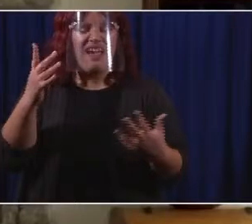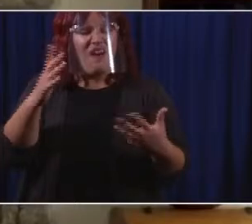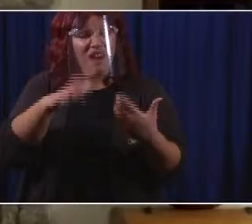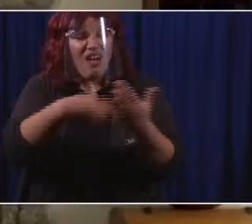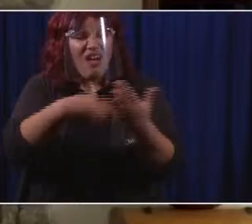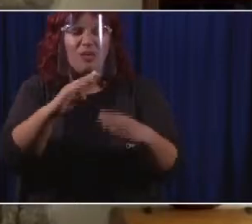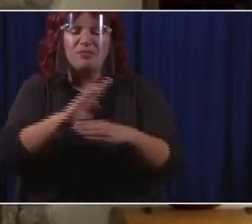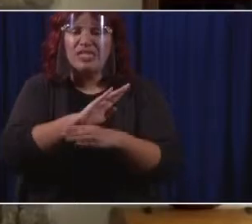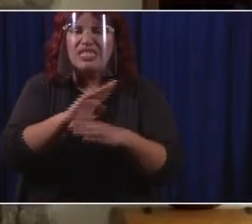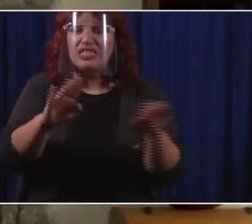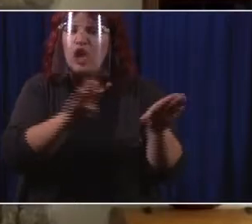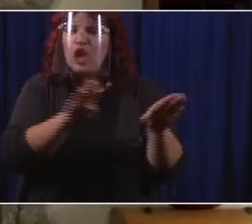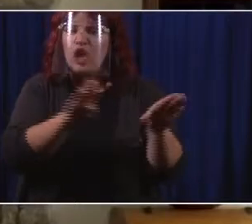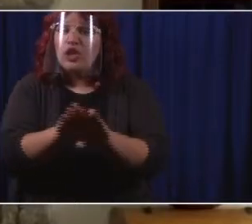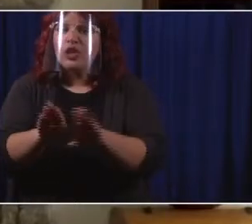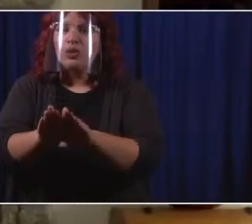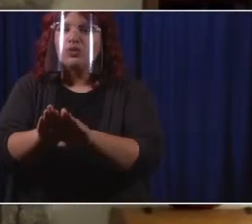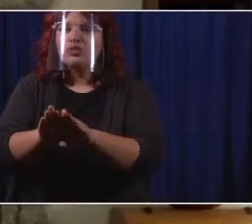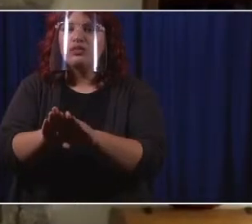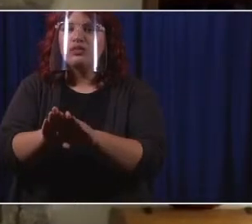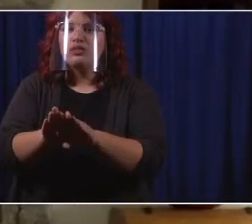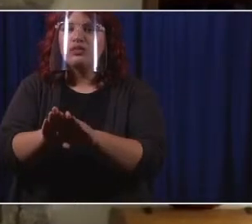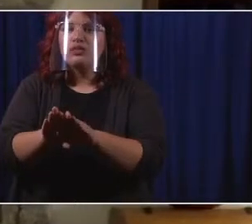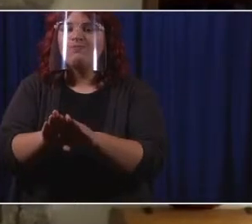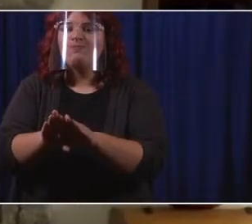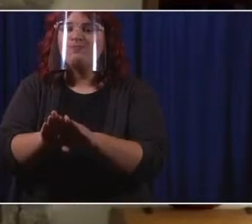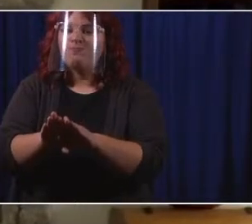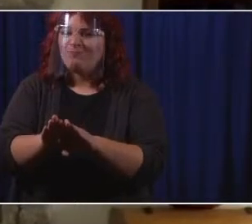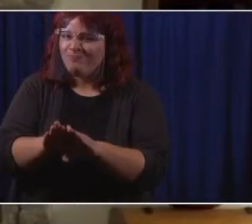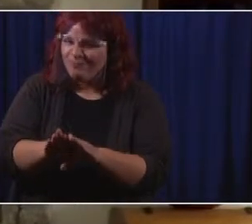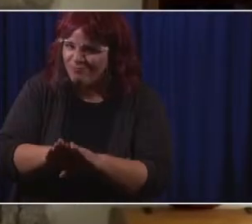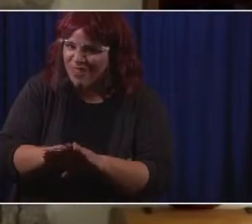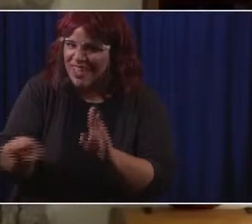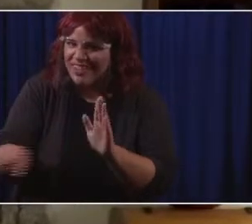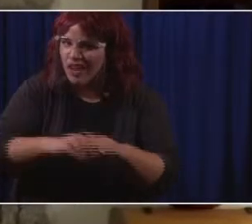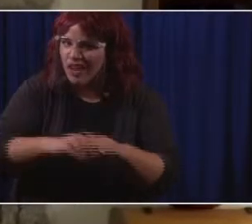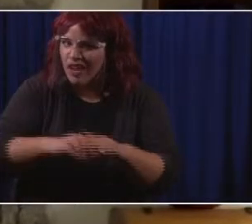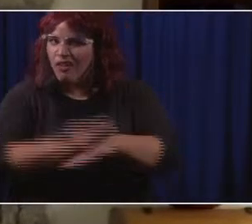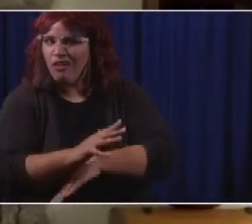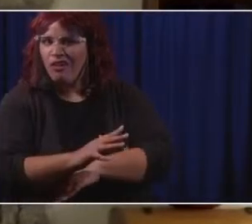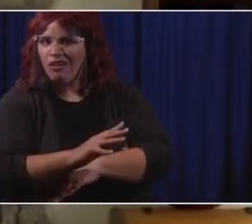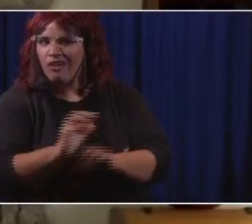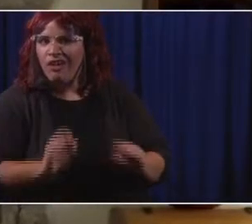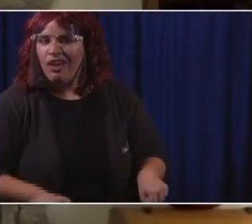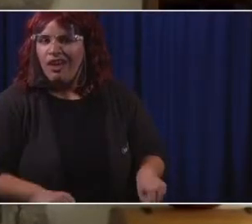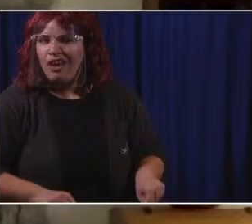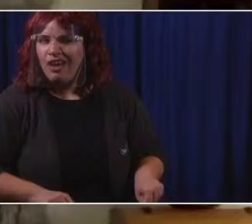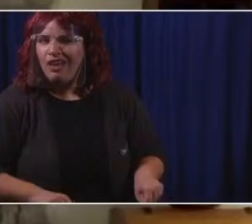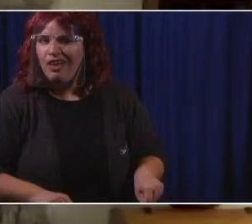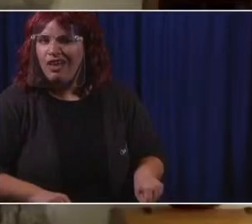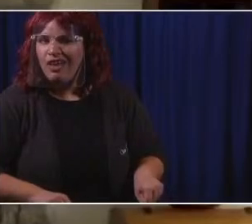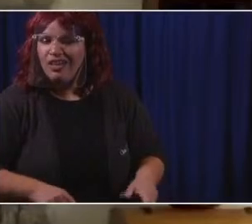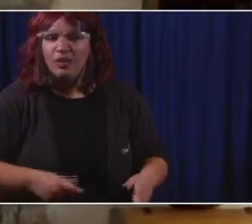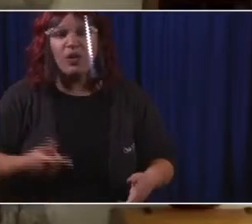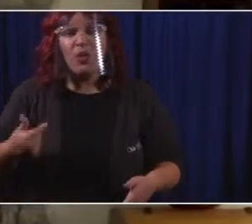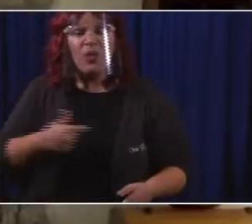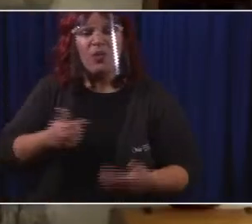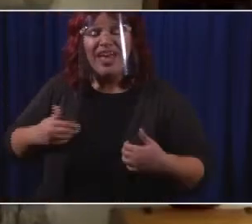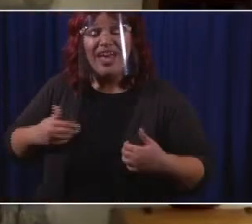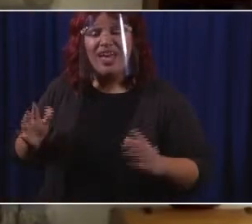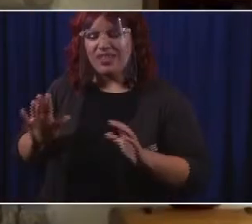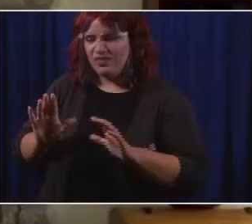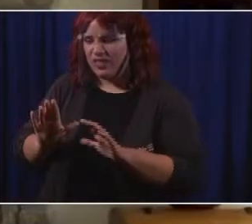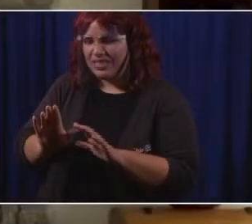will have other consequences that are not good. And so, we had kids who lost